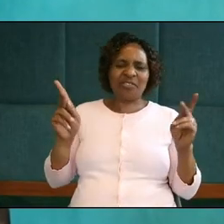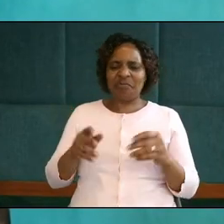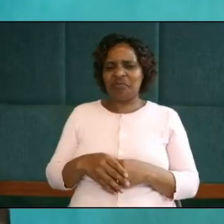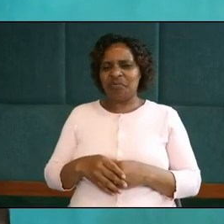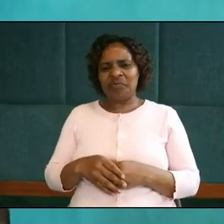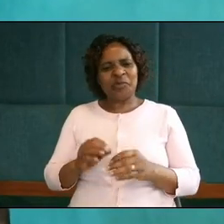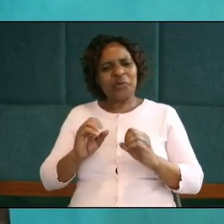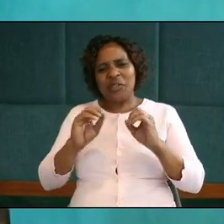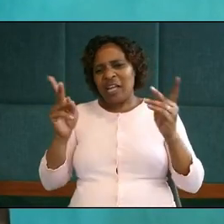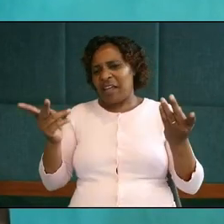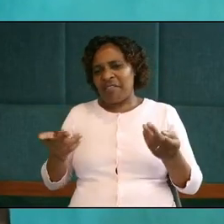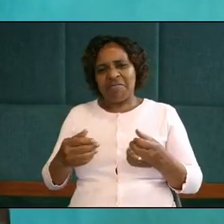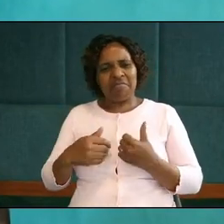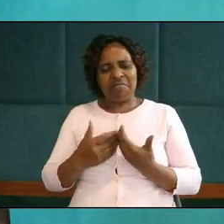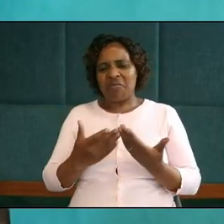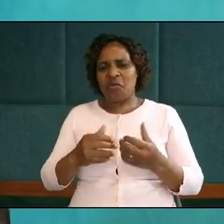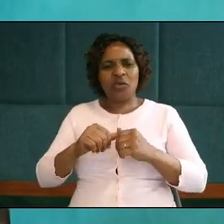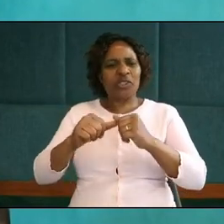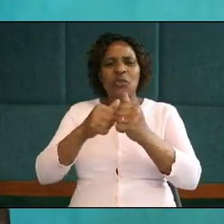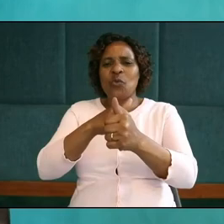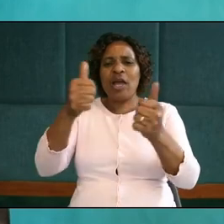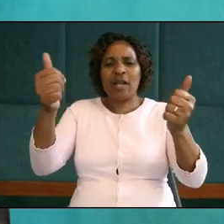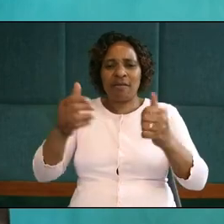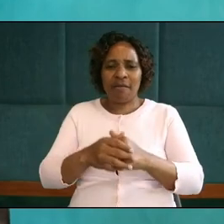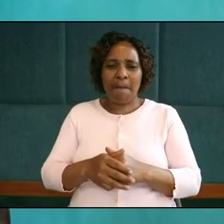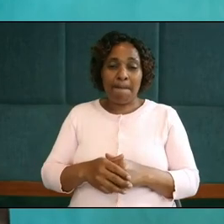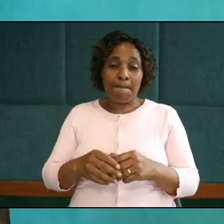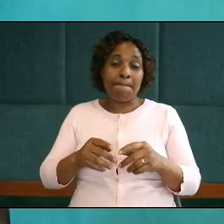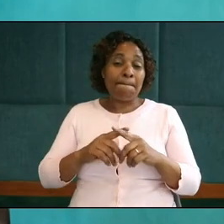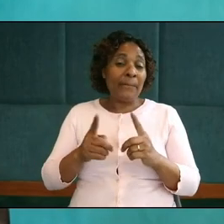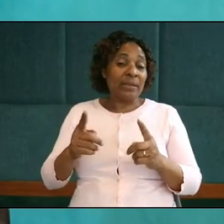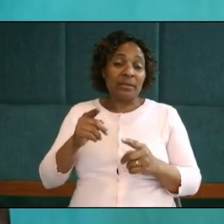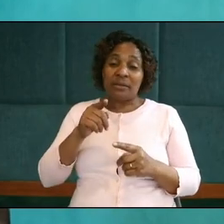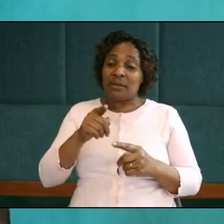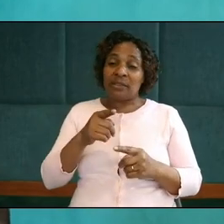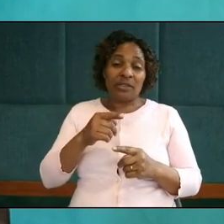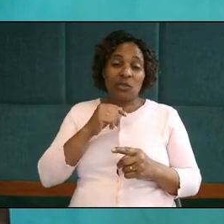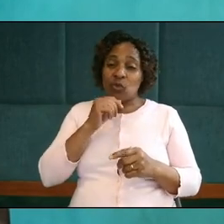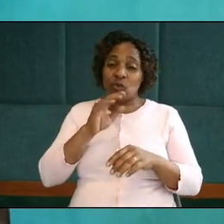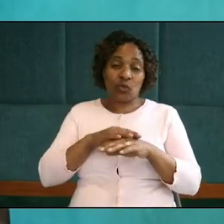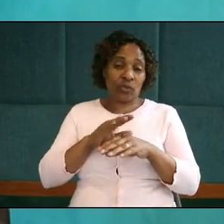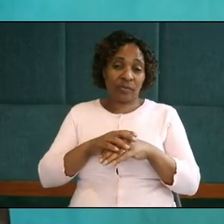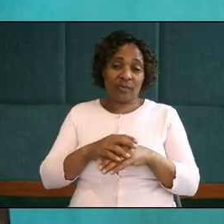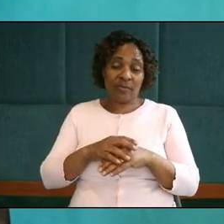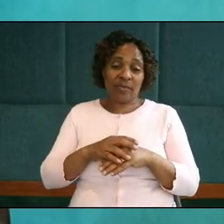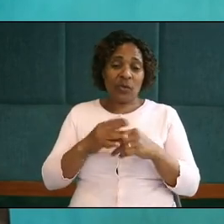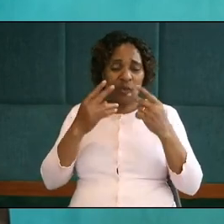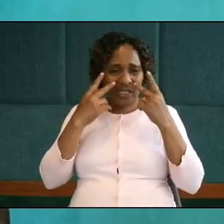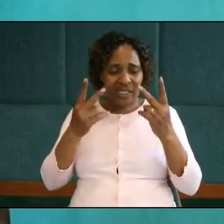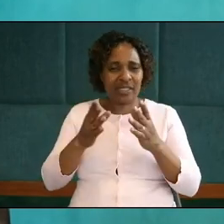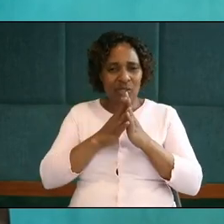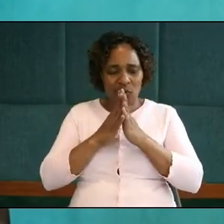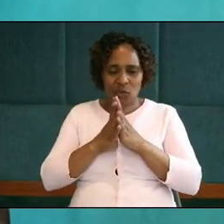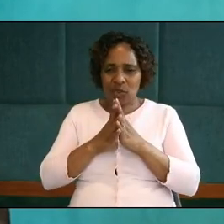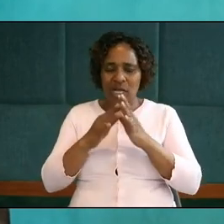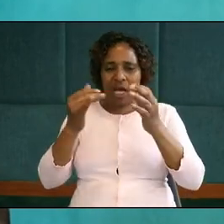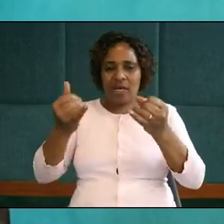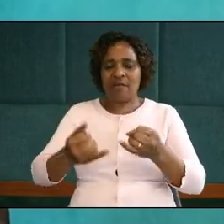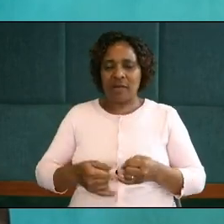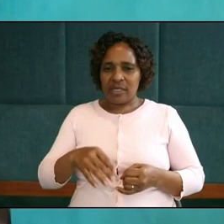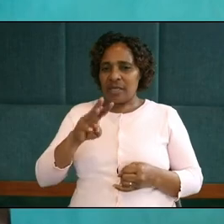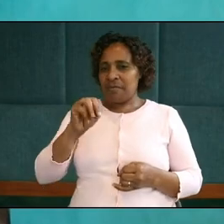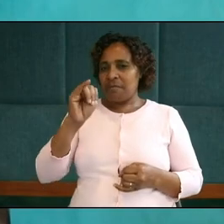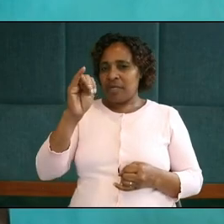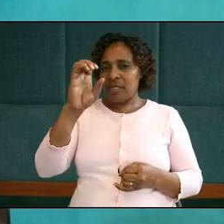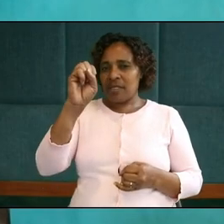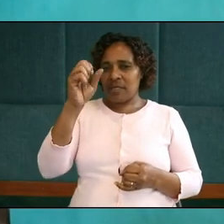be all right anyway. We can just skip over, you know. But that's not the case. That's not the case, as we're going to see in the story. And I just want to invite Misati